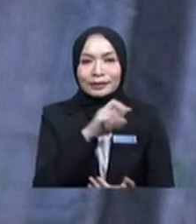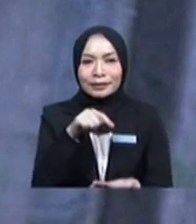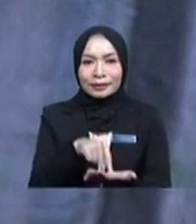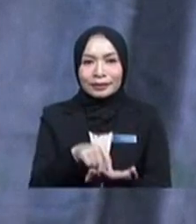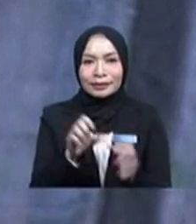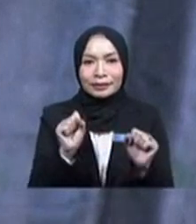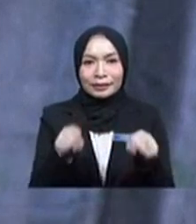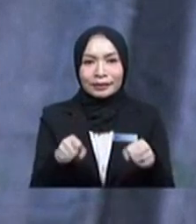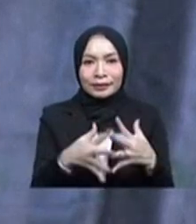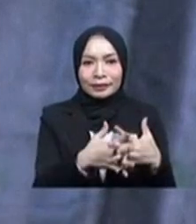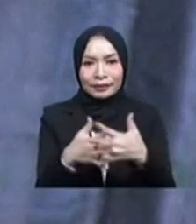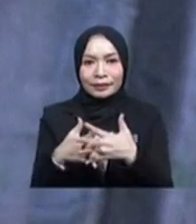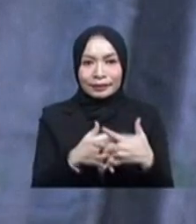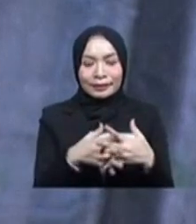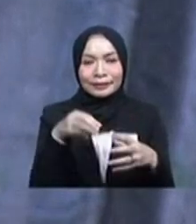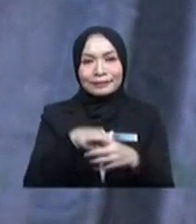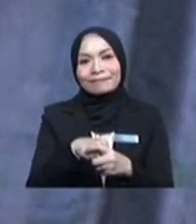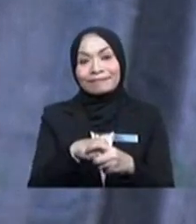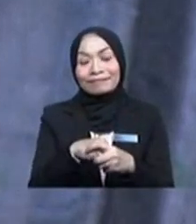integrated with any learning strategies.